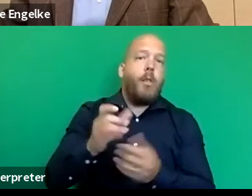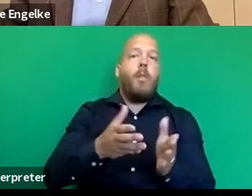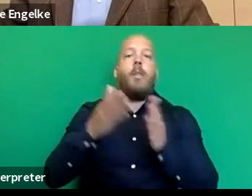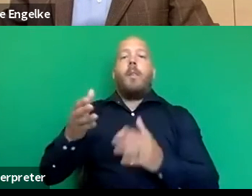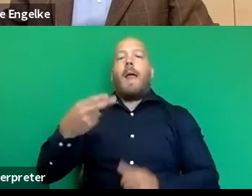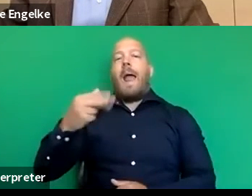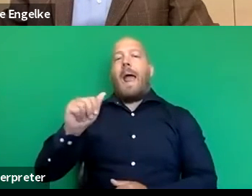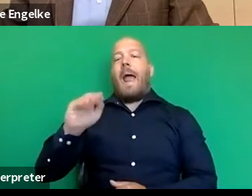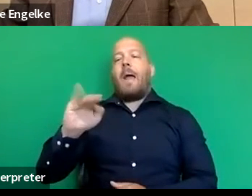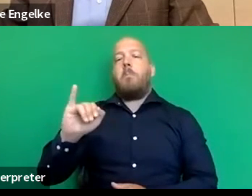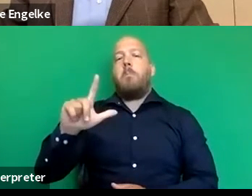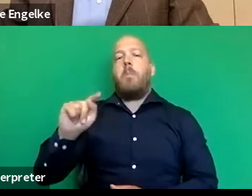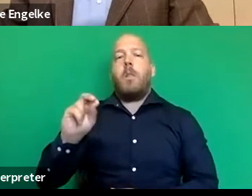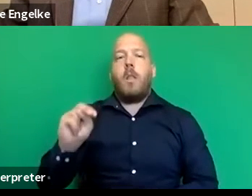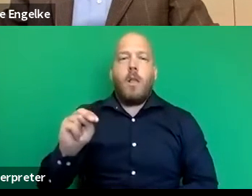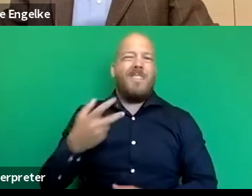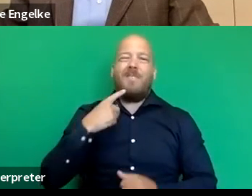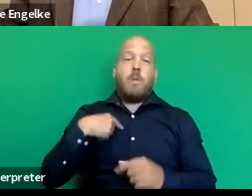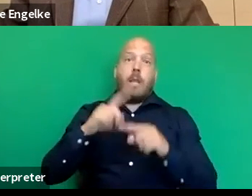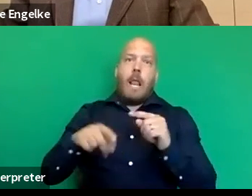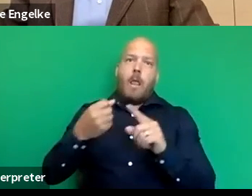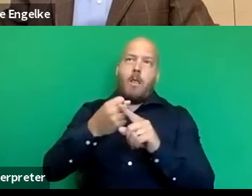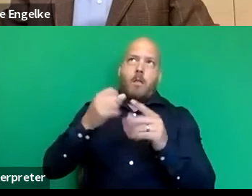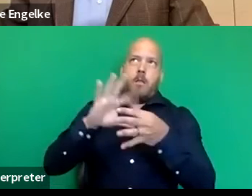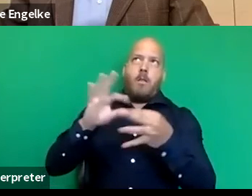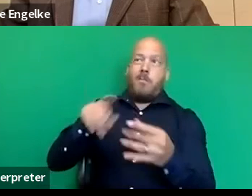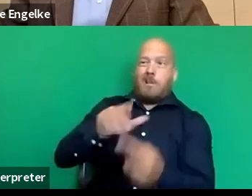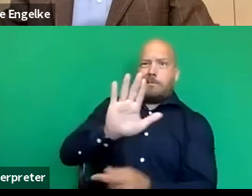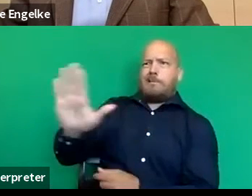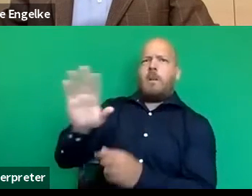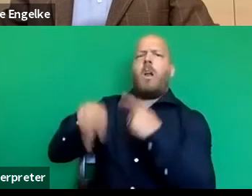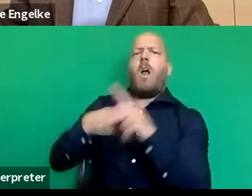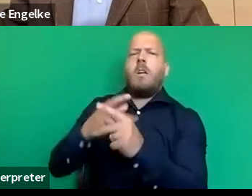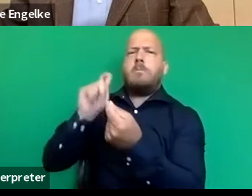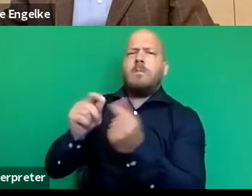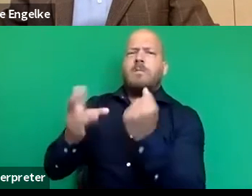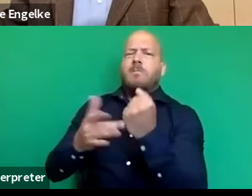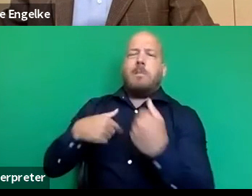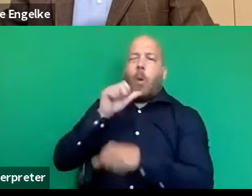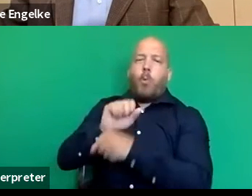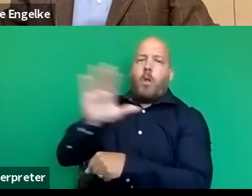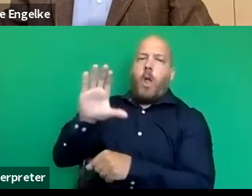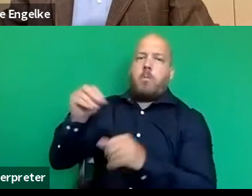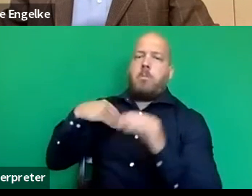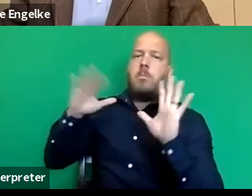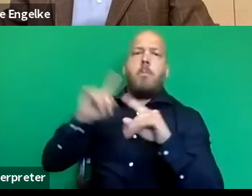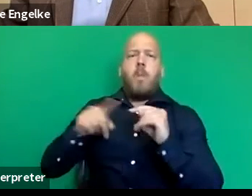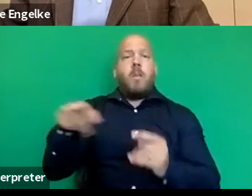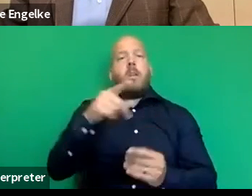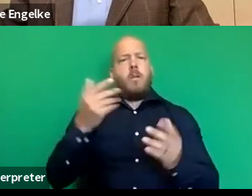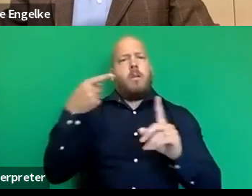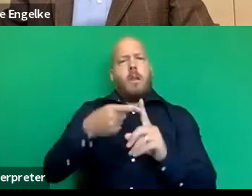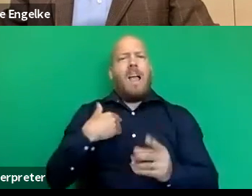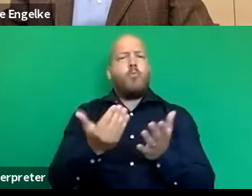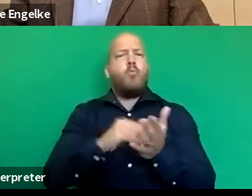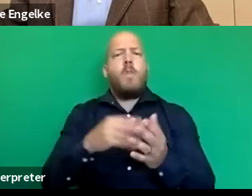works, but revoicing is what they're using. Okay. All right, great. Moving on to